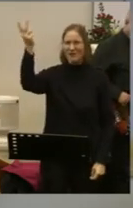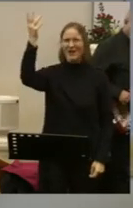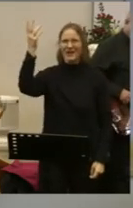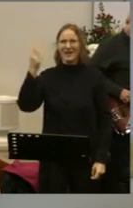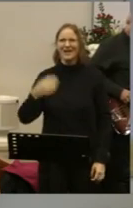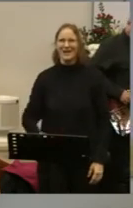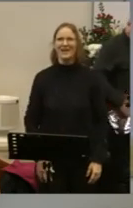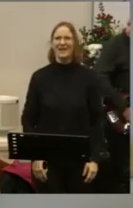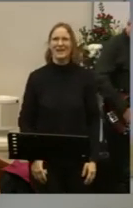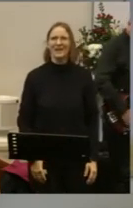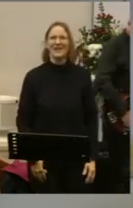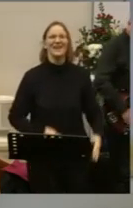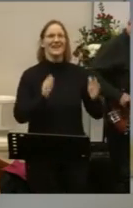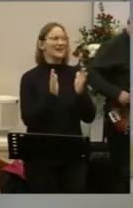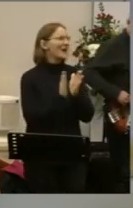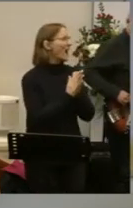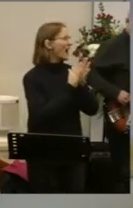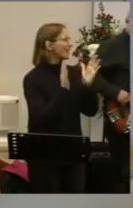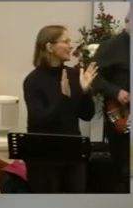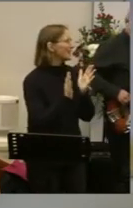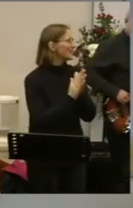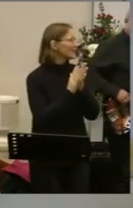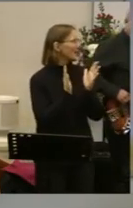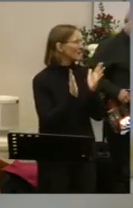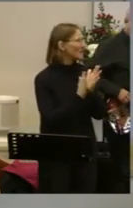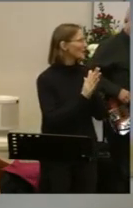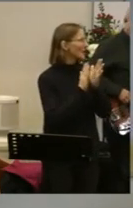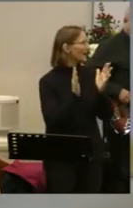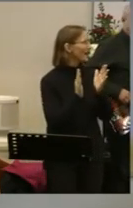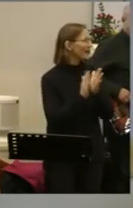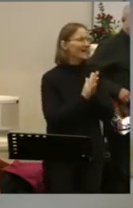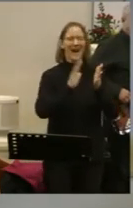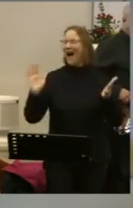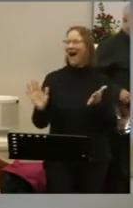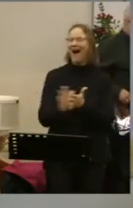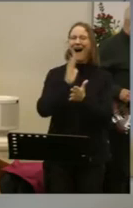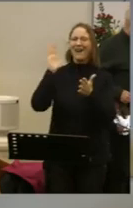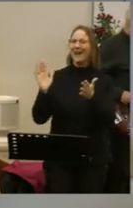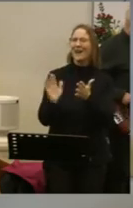hope Hallelujah,